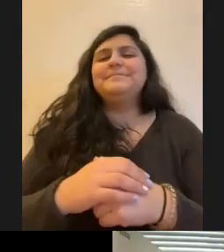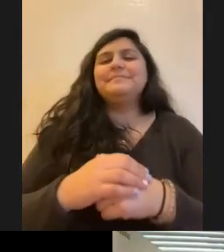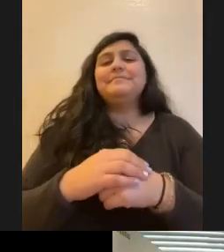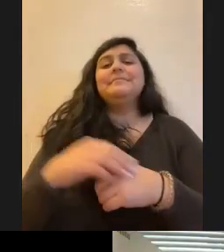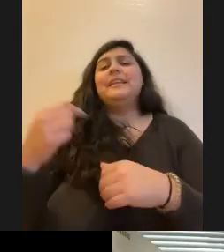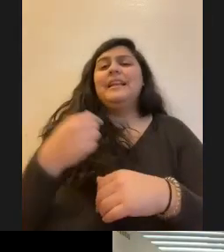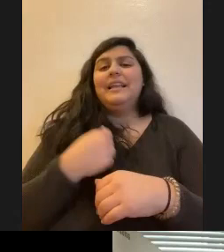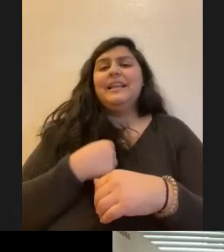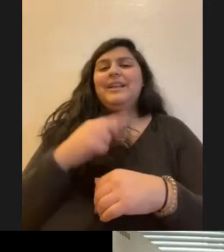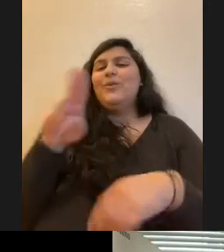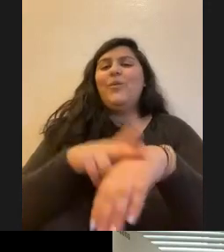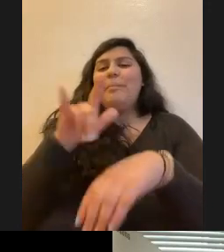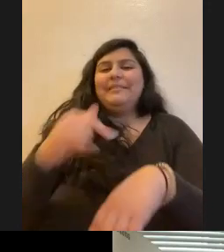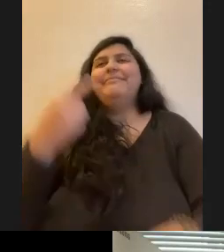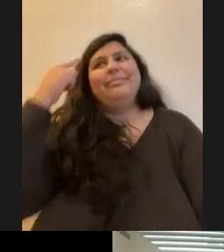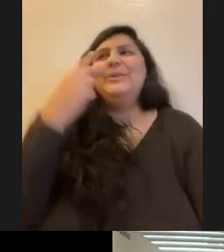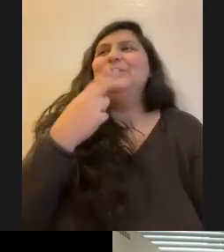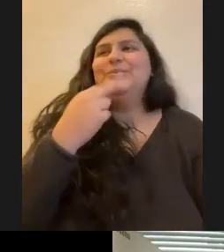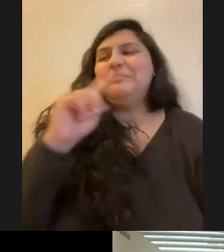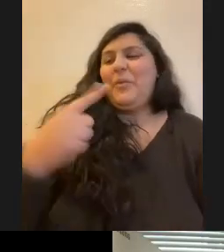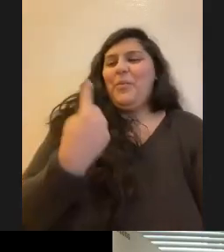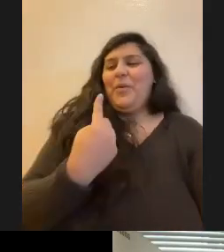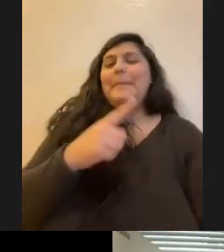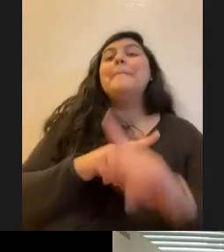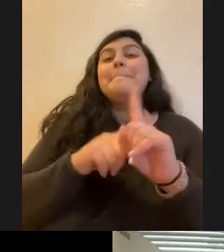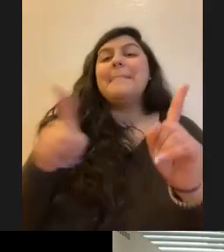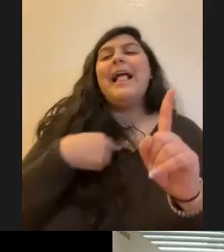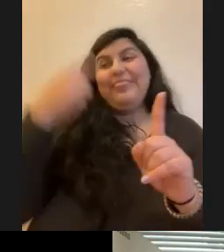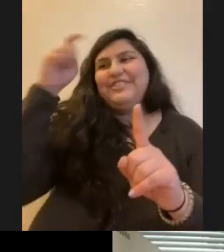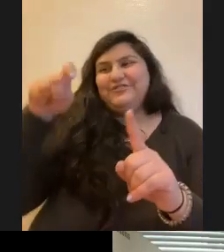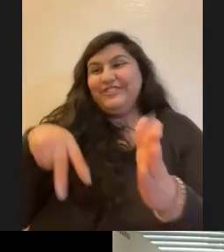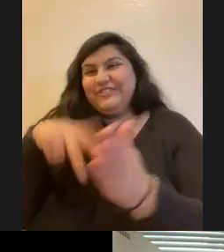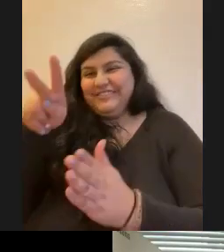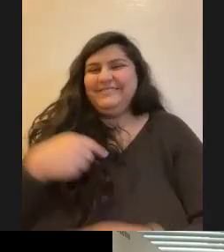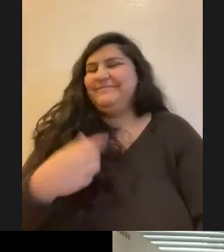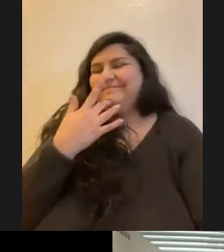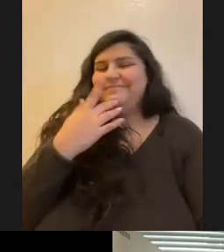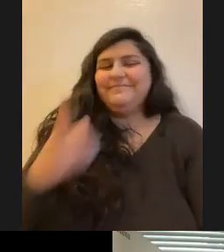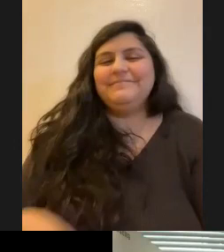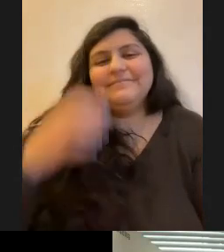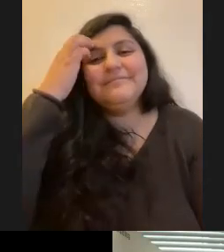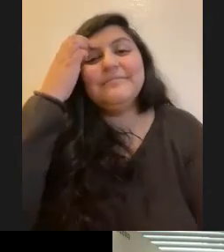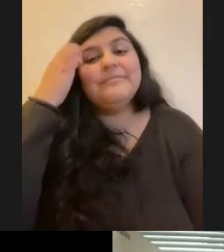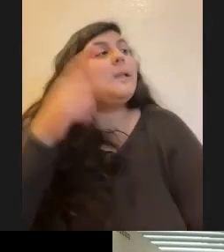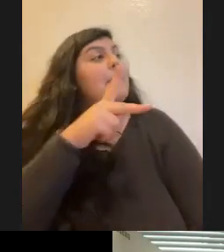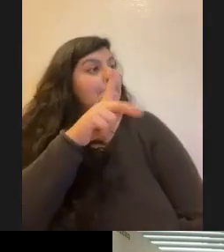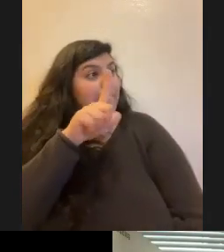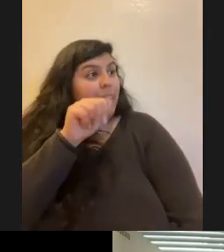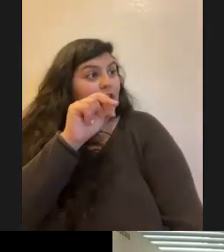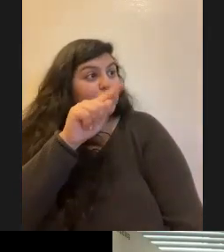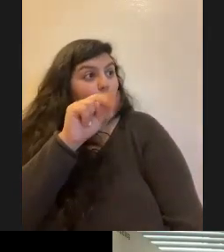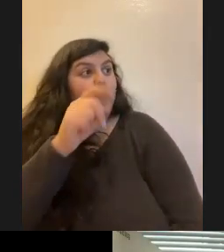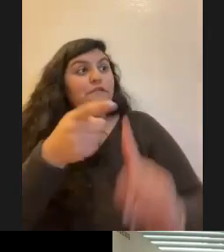I'm usually the only person to say that, but I think everyone should look it up. They're great. They're great boys. Is Plankton from